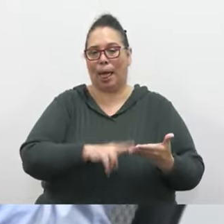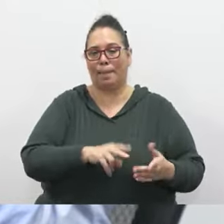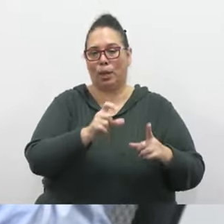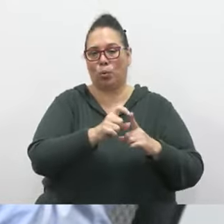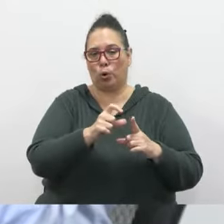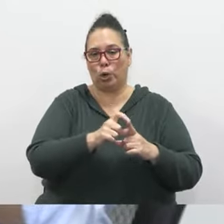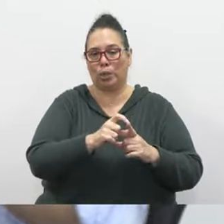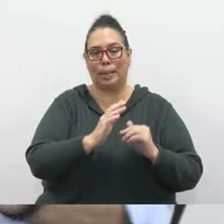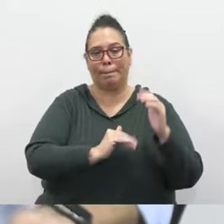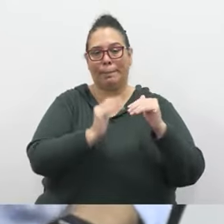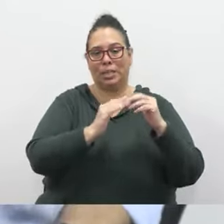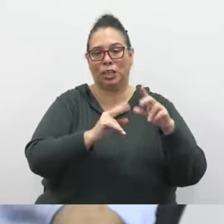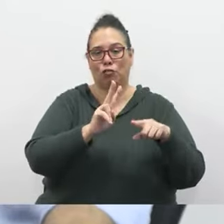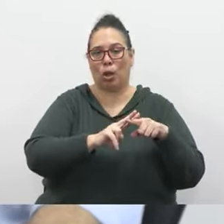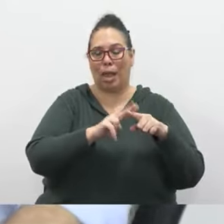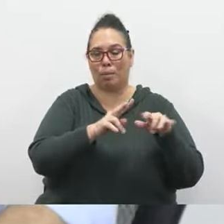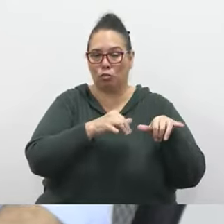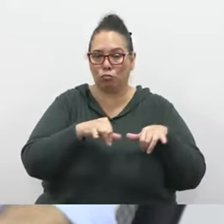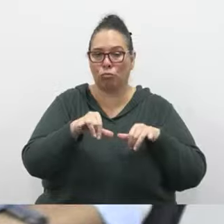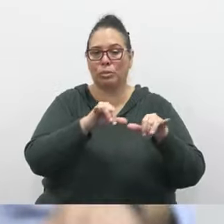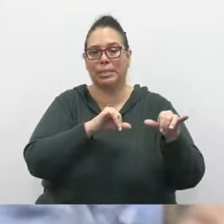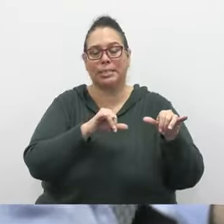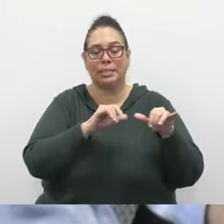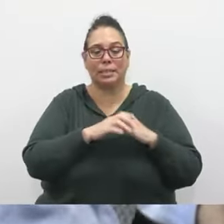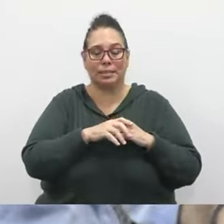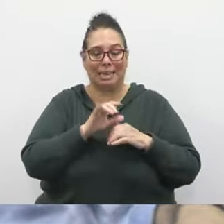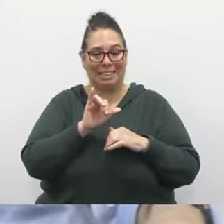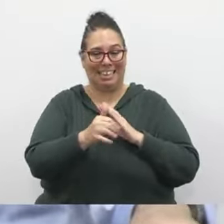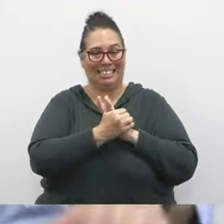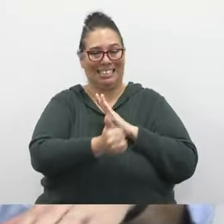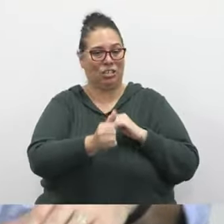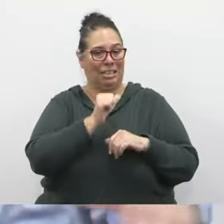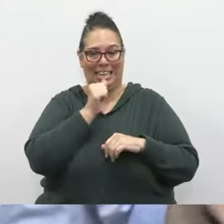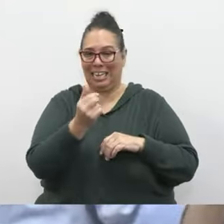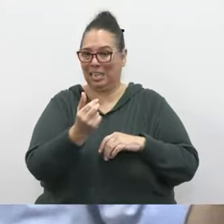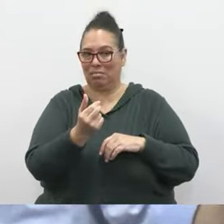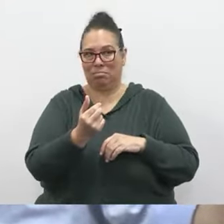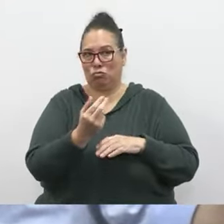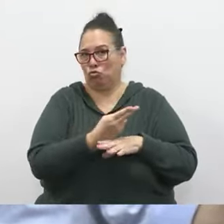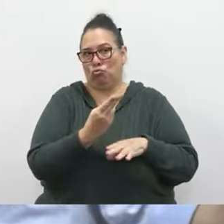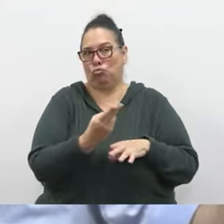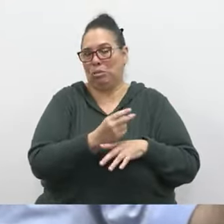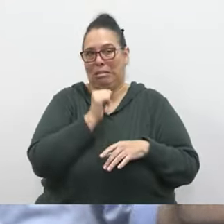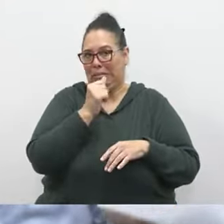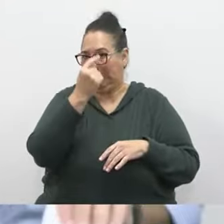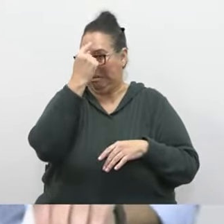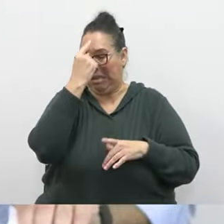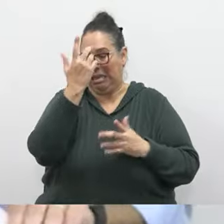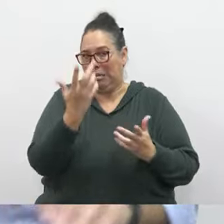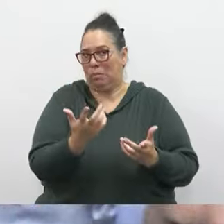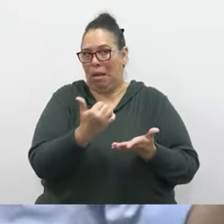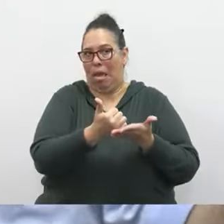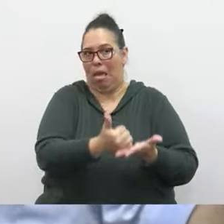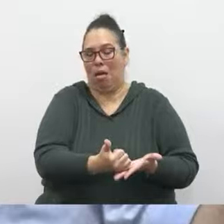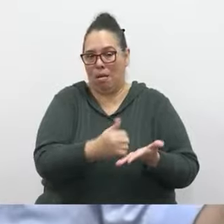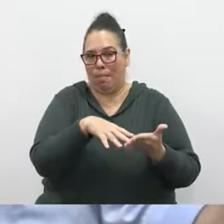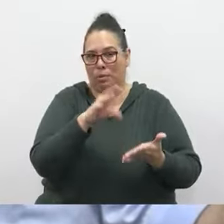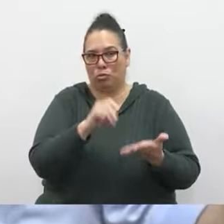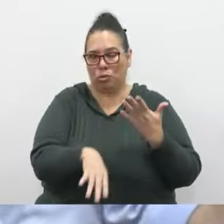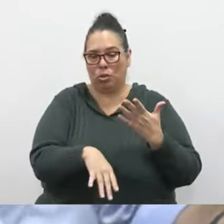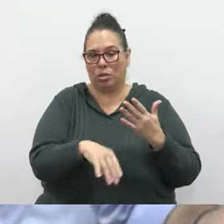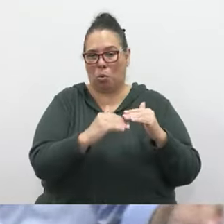building vocabulary routines, and these are skills that they can use to really help our students who are below grade level while ensuring